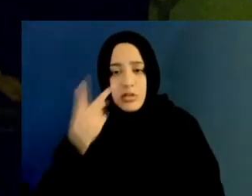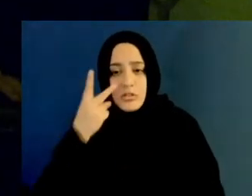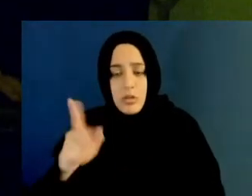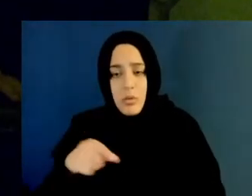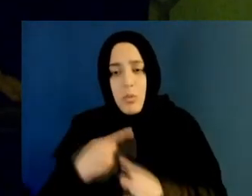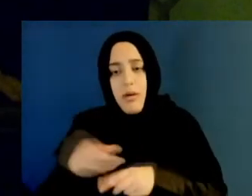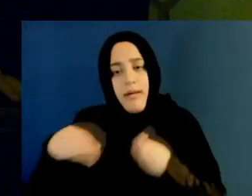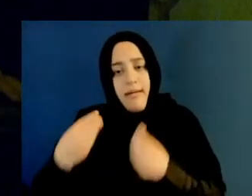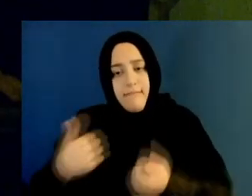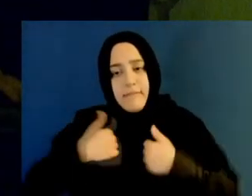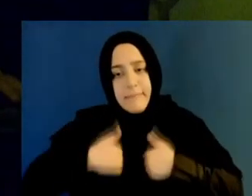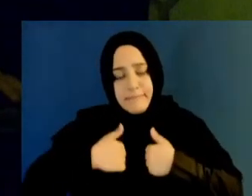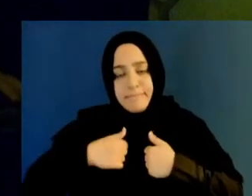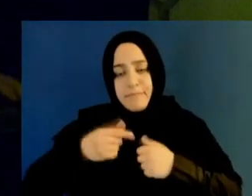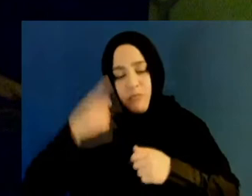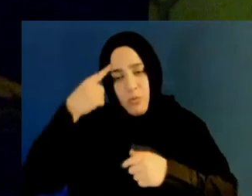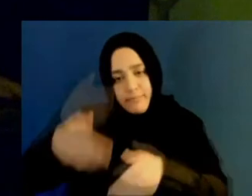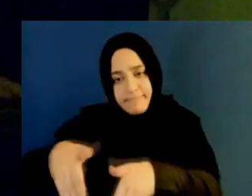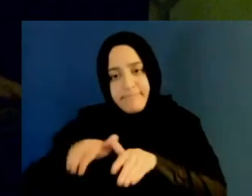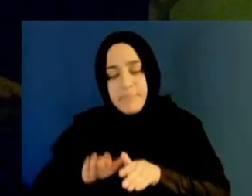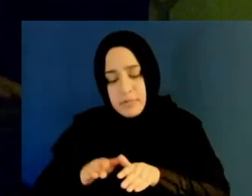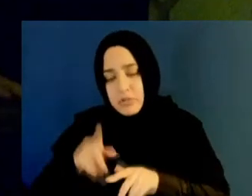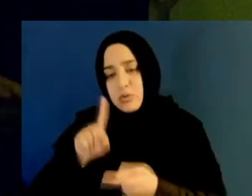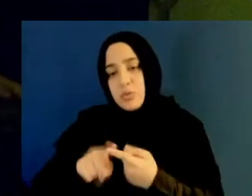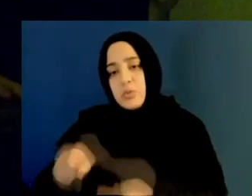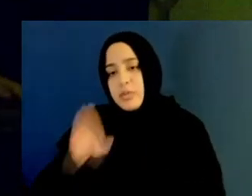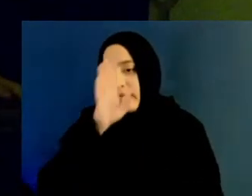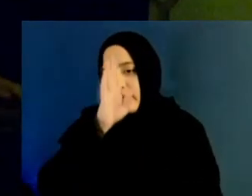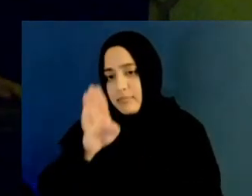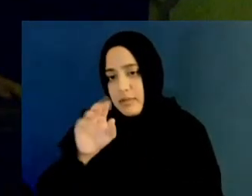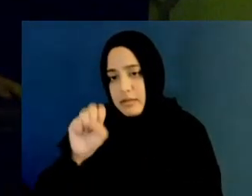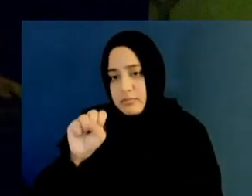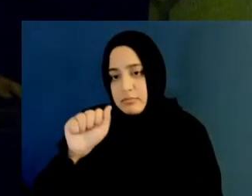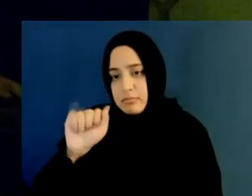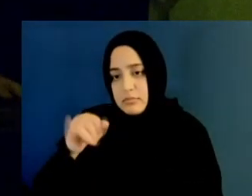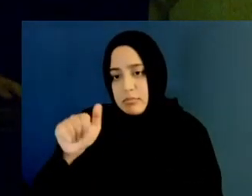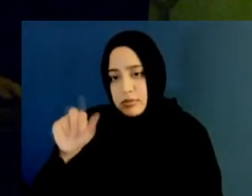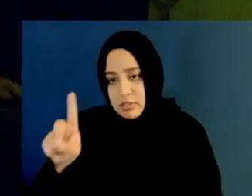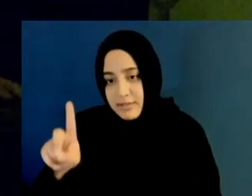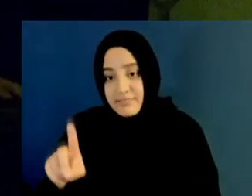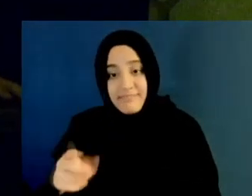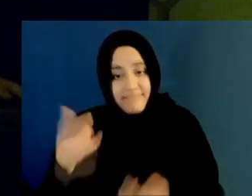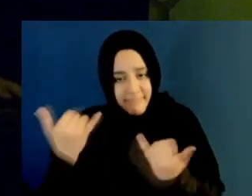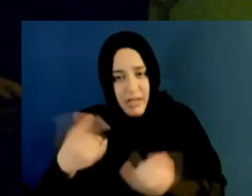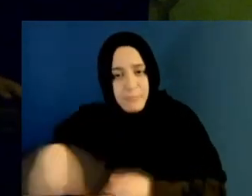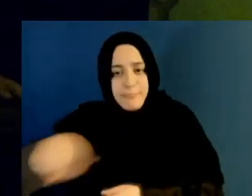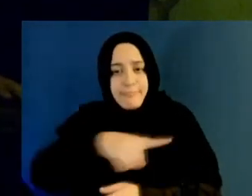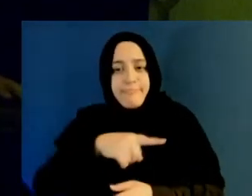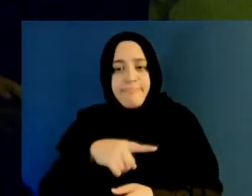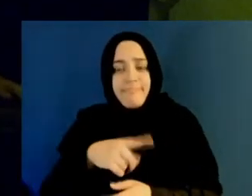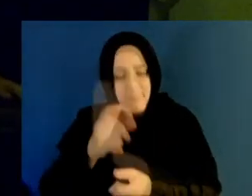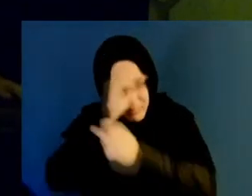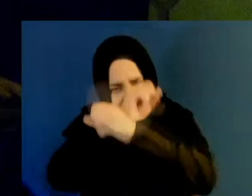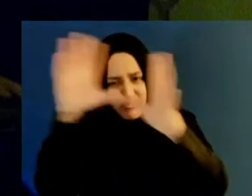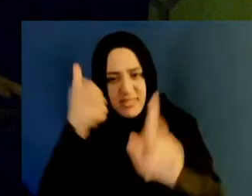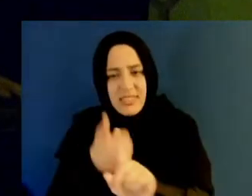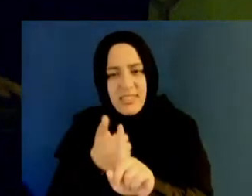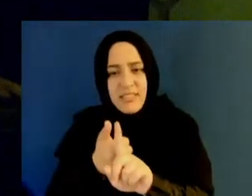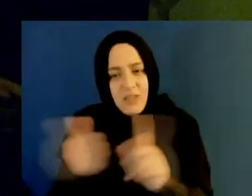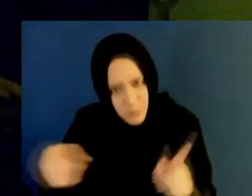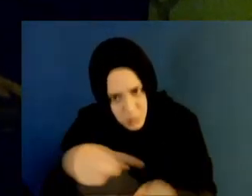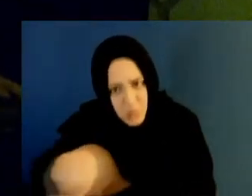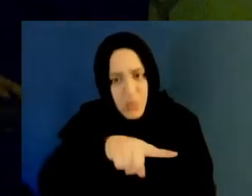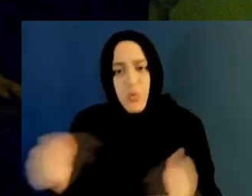Imam Sajjad. Today you are with Imam al-Bakir. You are in Medina. You are with the pure body of Imam